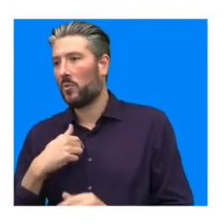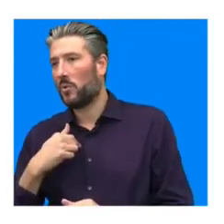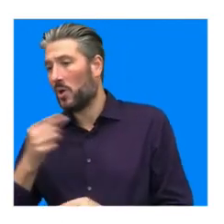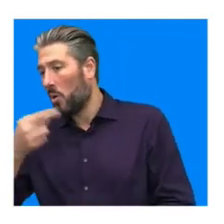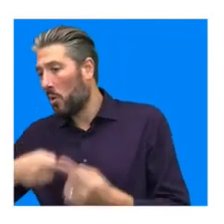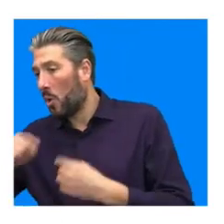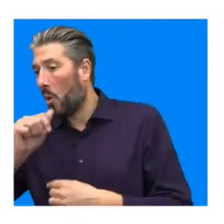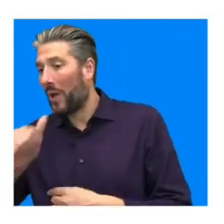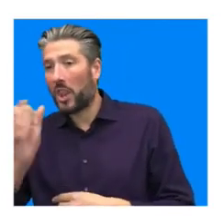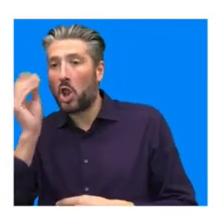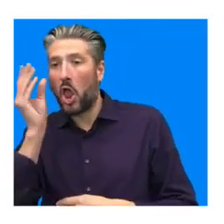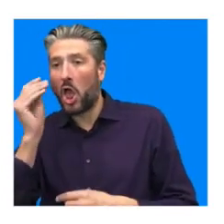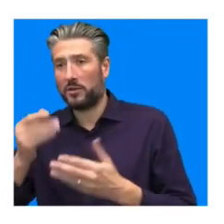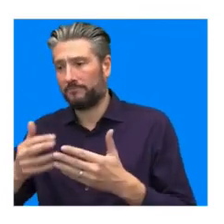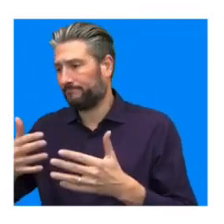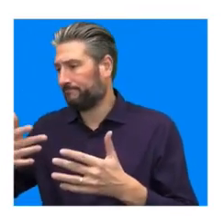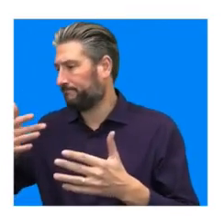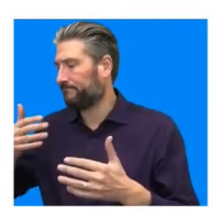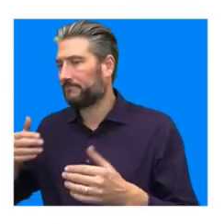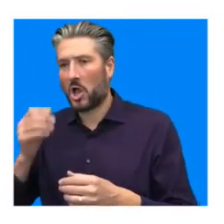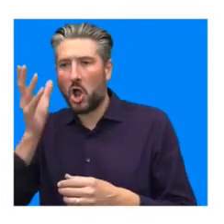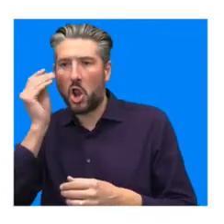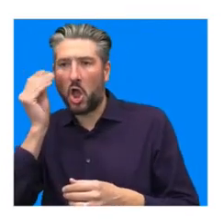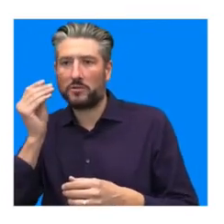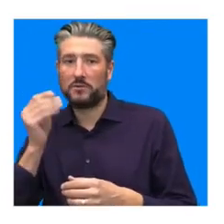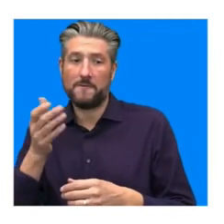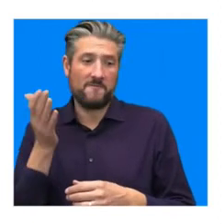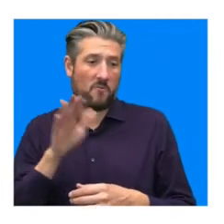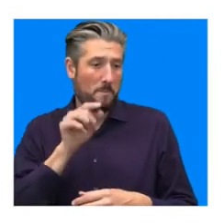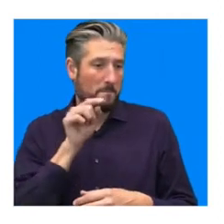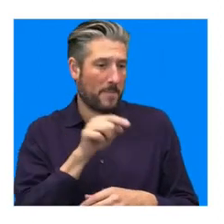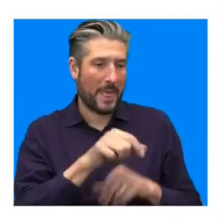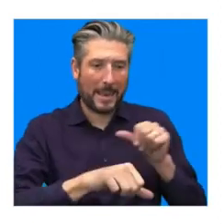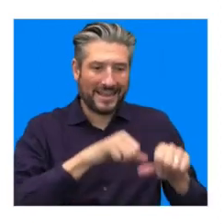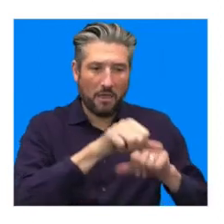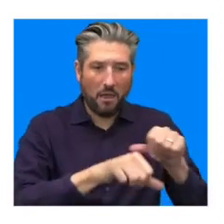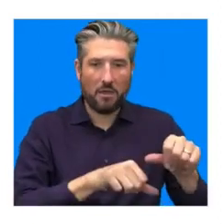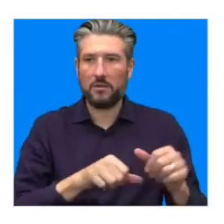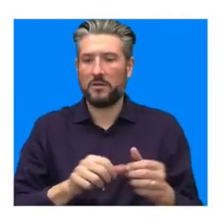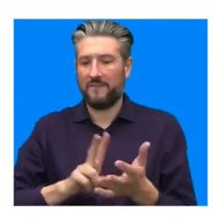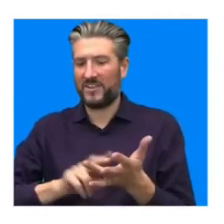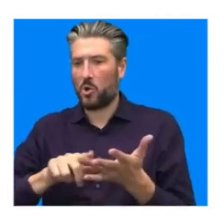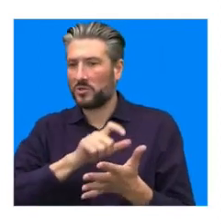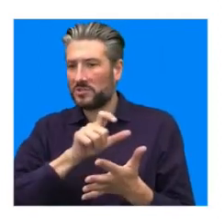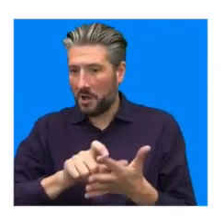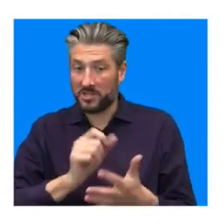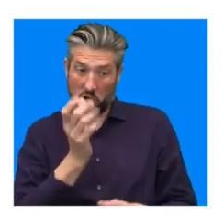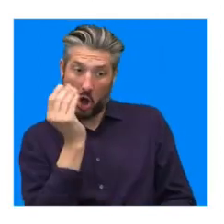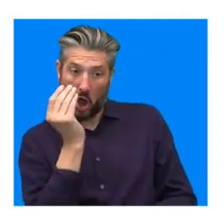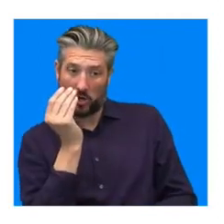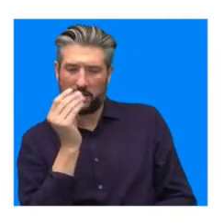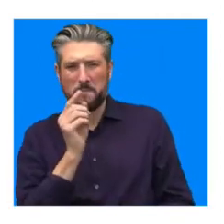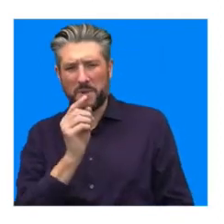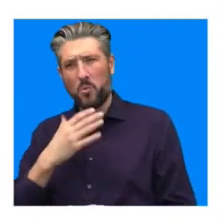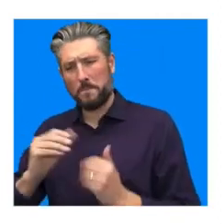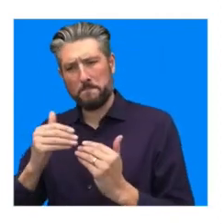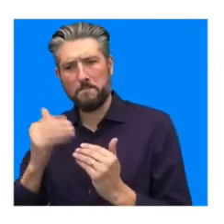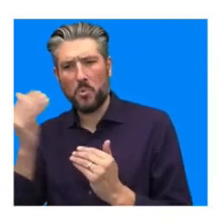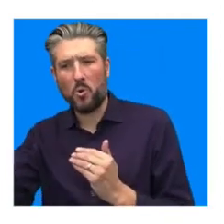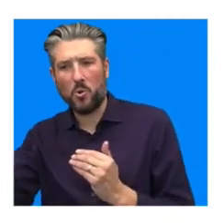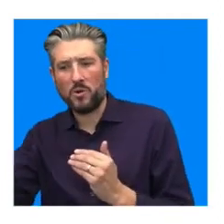been already in linear and digital and on demand. But let's go beyond that. We have an opportunity now with a